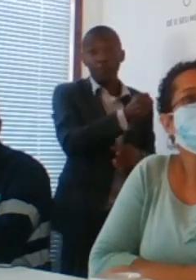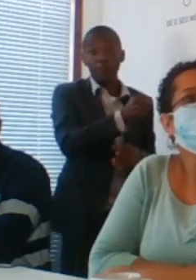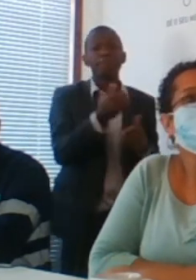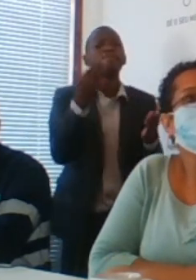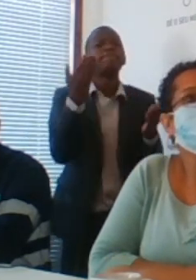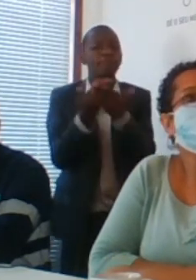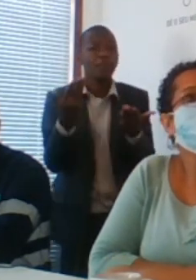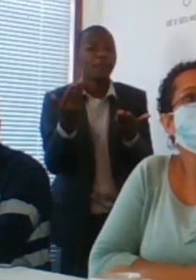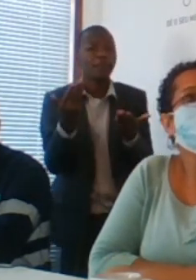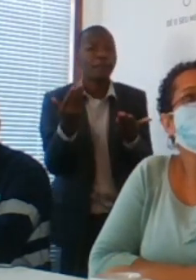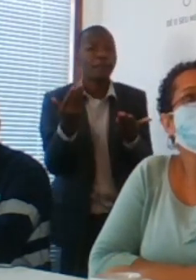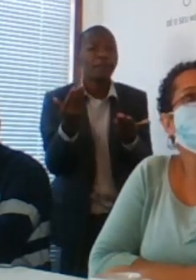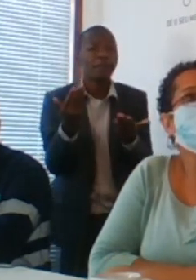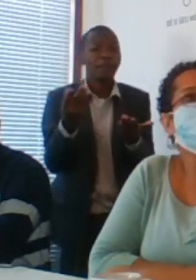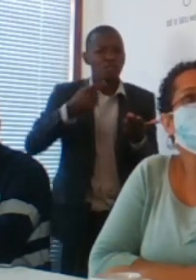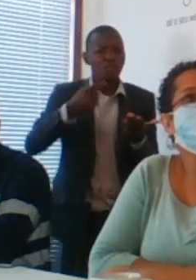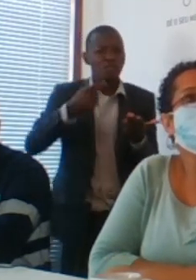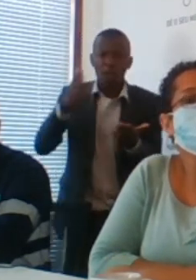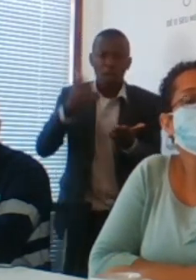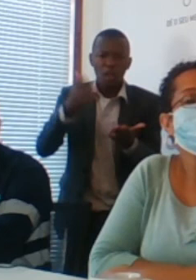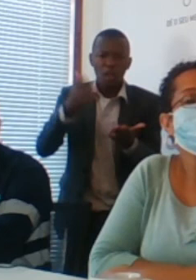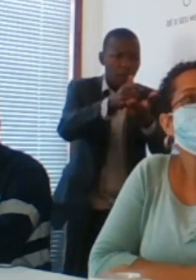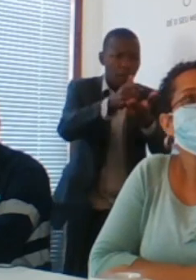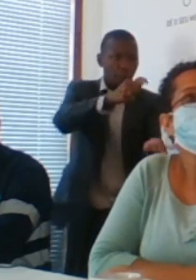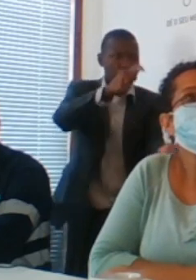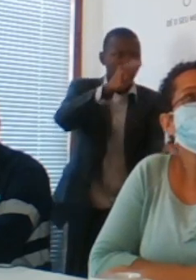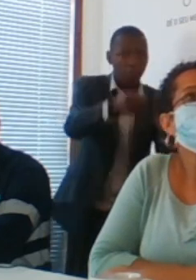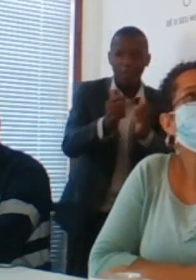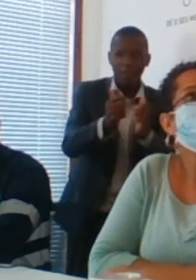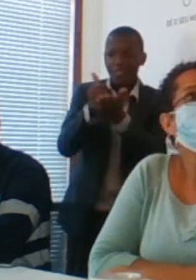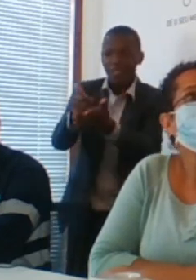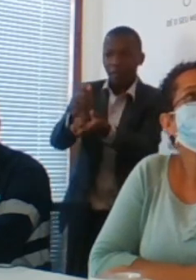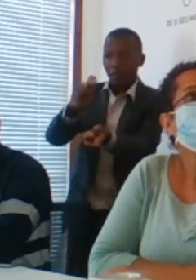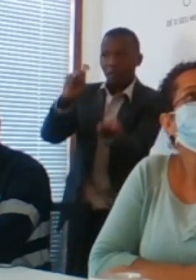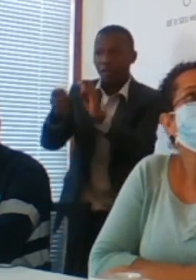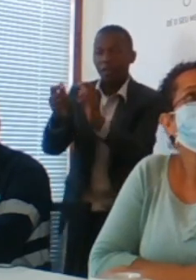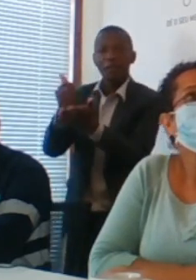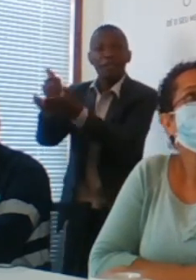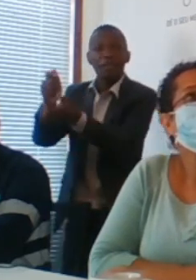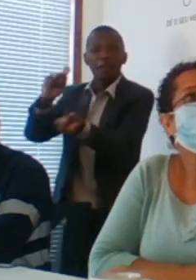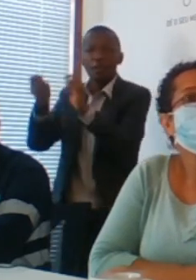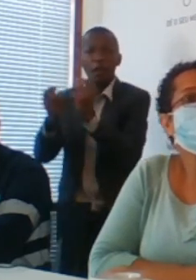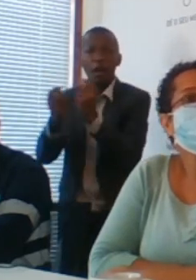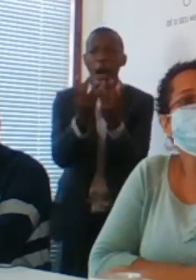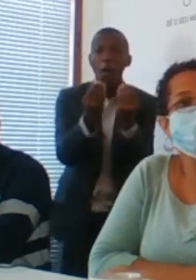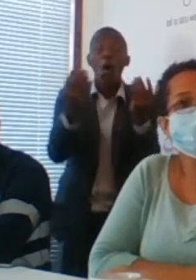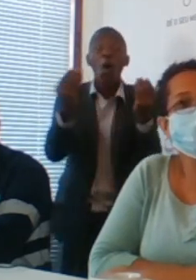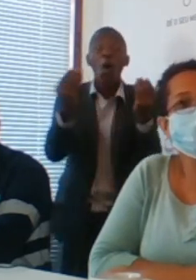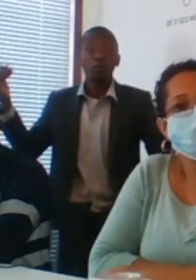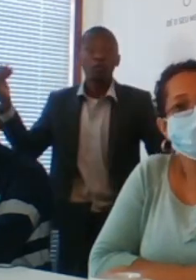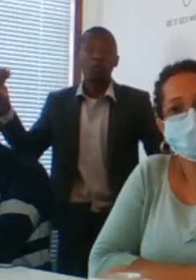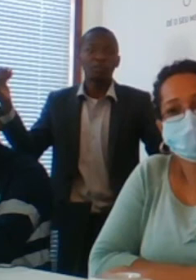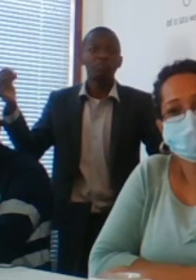because I've trained many people. I've lost count, of course, of the number of people I've trained, and